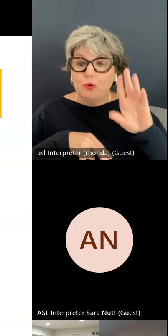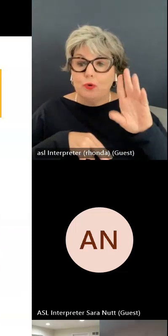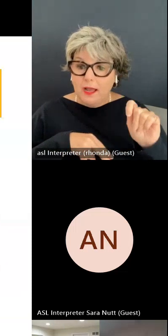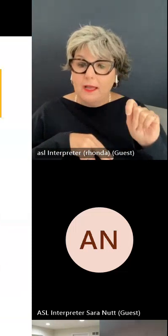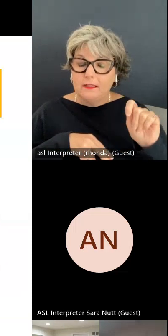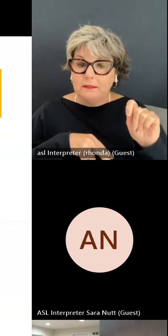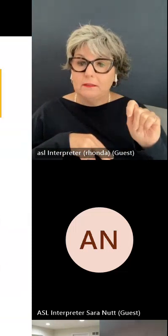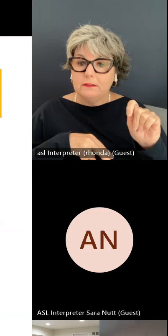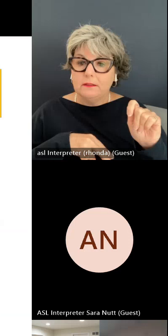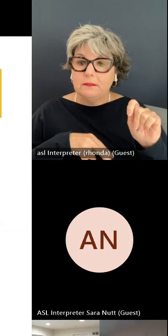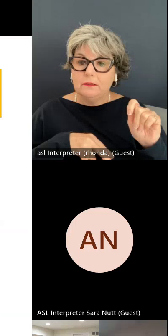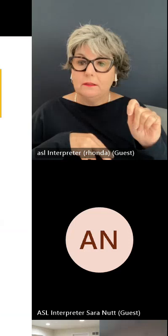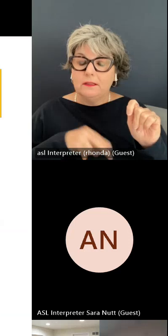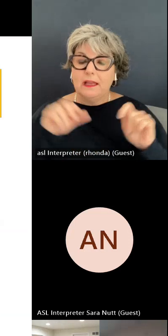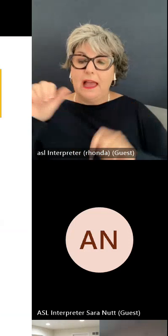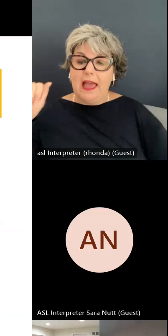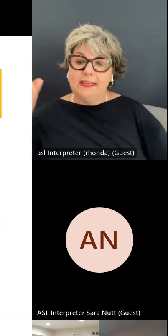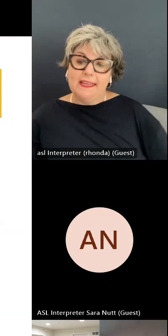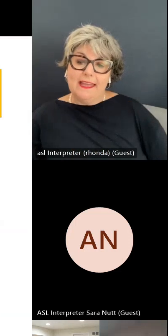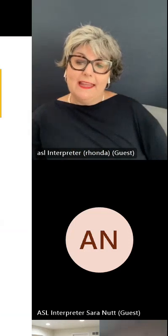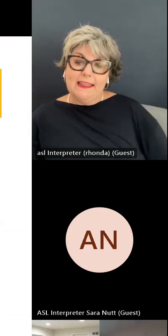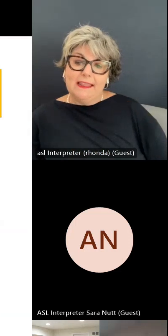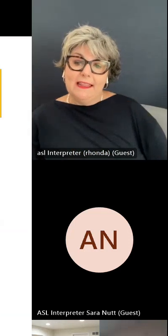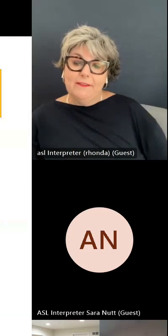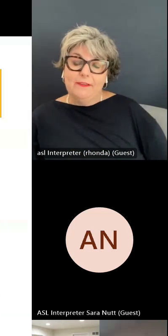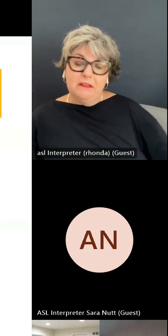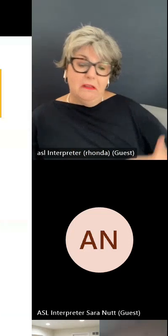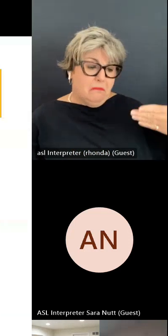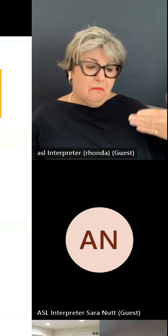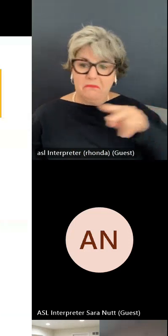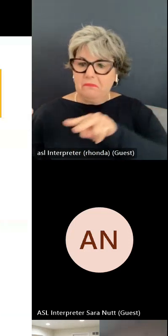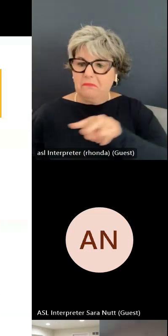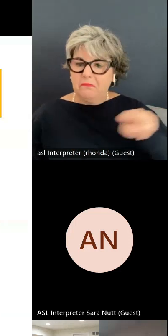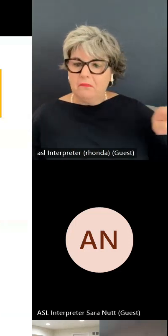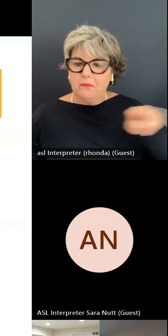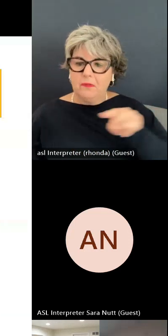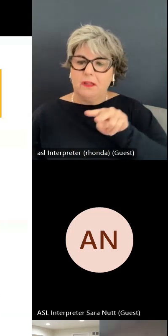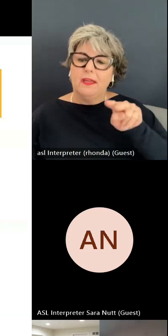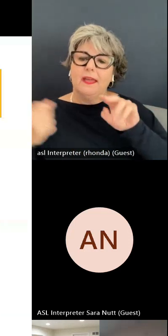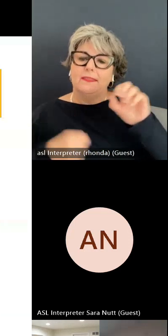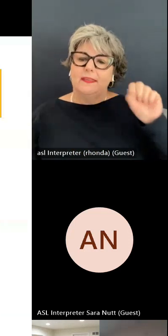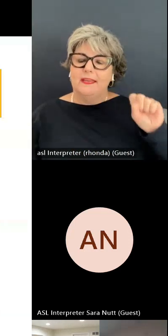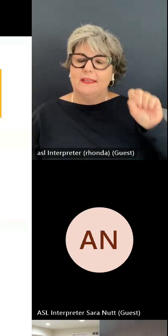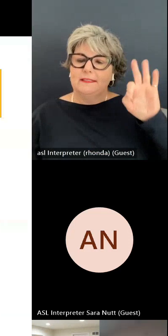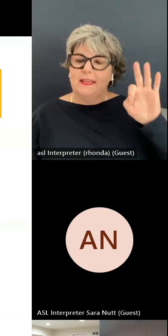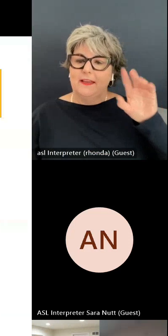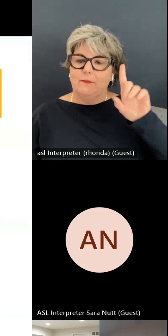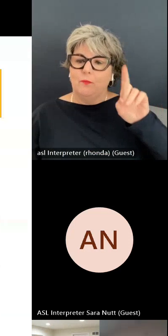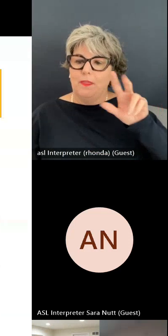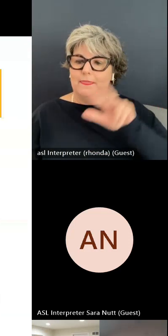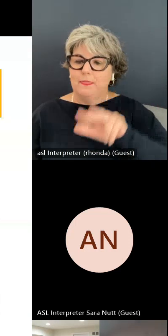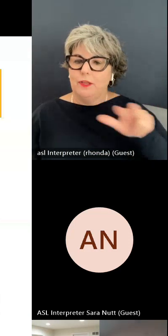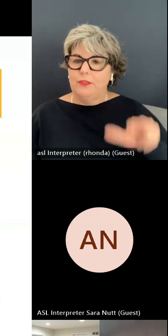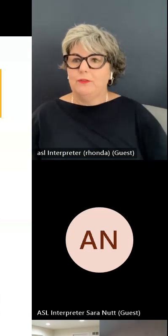it is to go to A11 and just have that out there when you're looking at the SF 133.